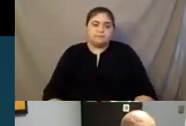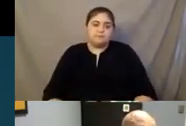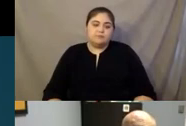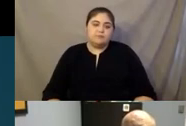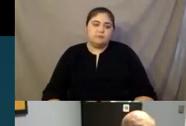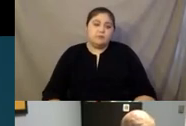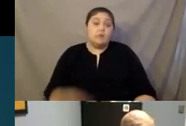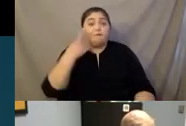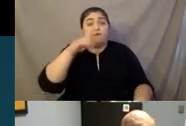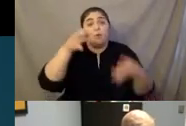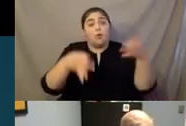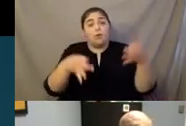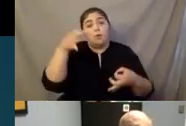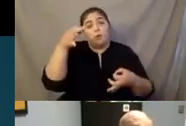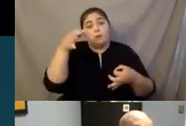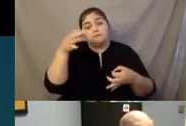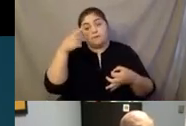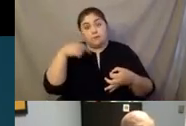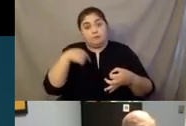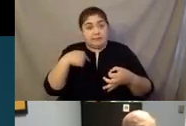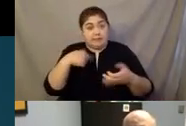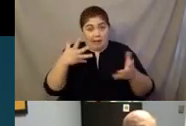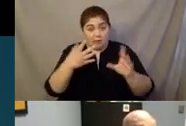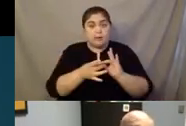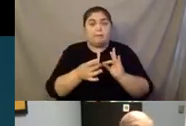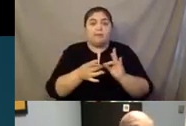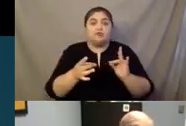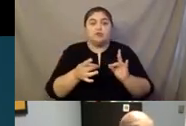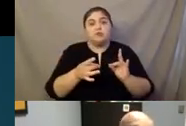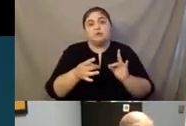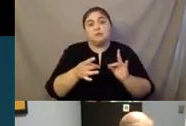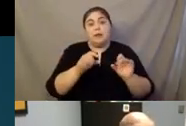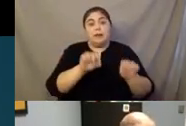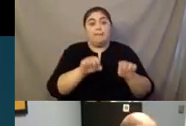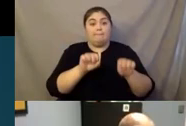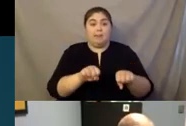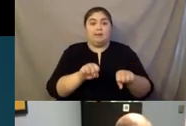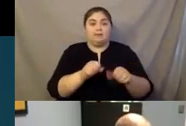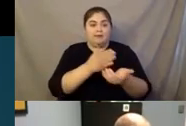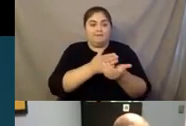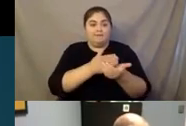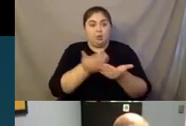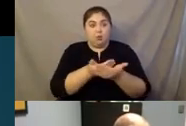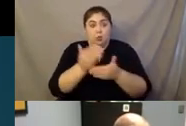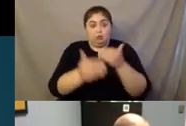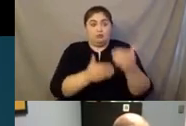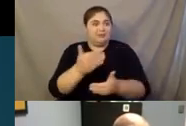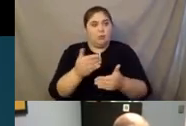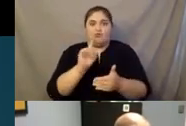For court and me, I already mentioned ability to file new proceedings. We were extremely limited in what we